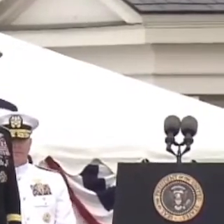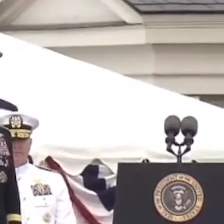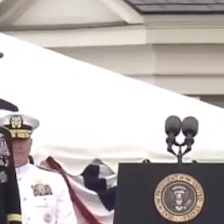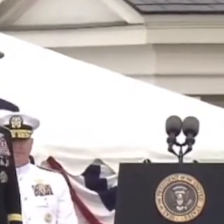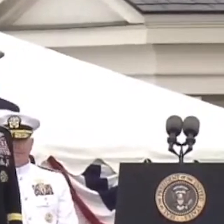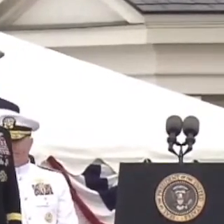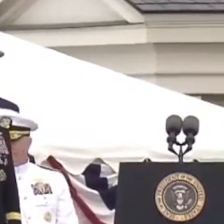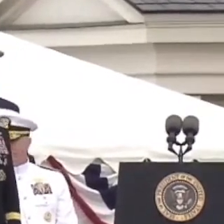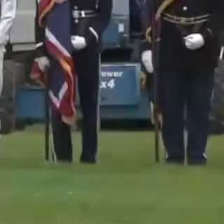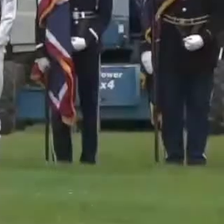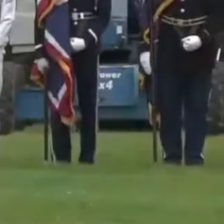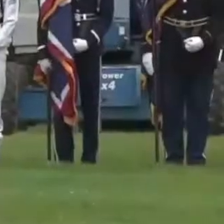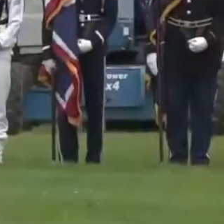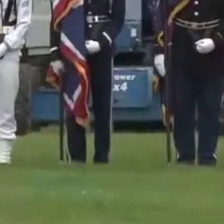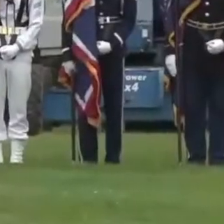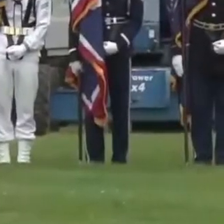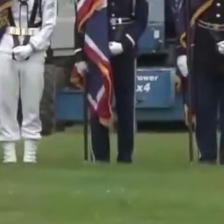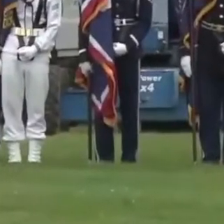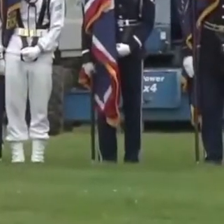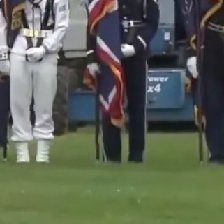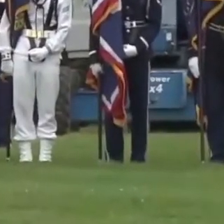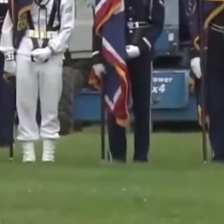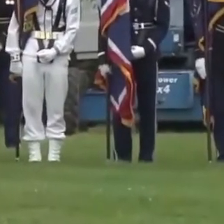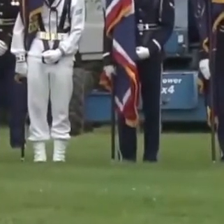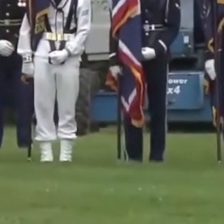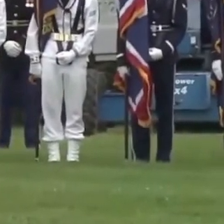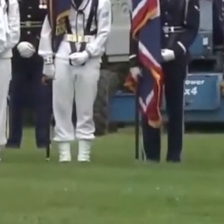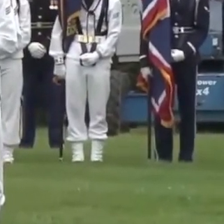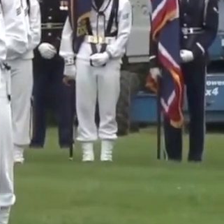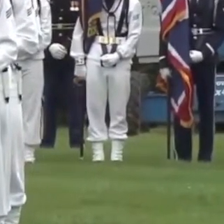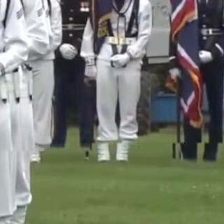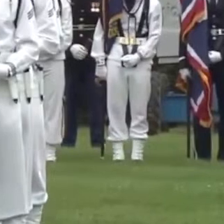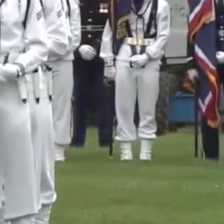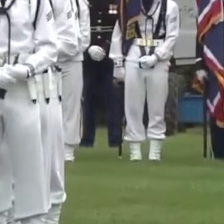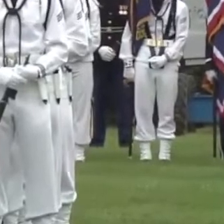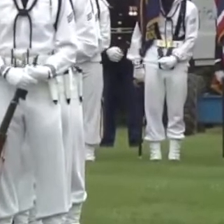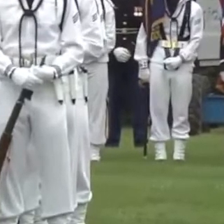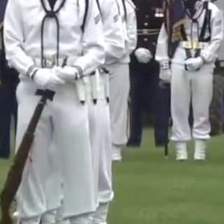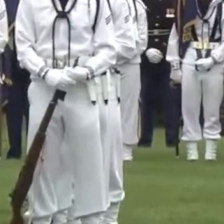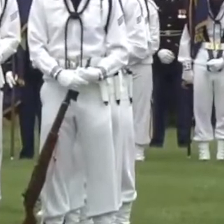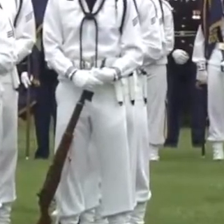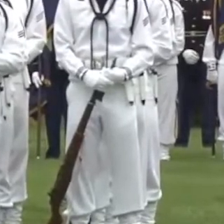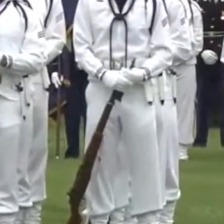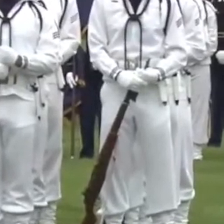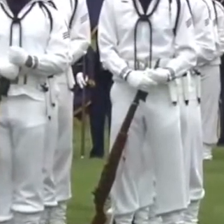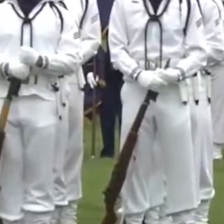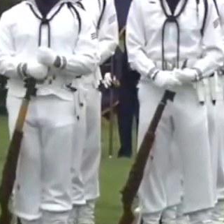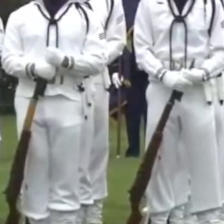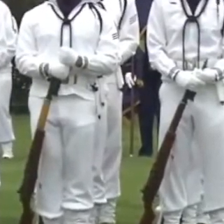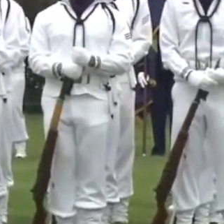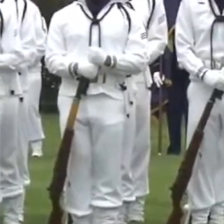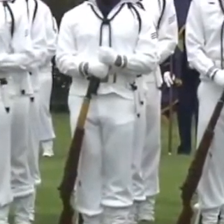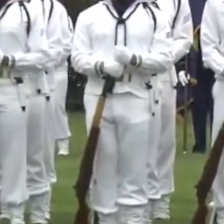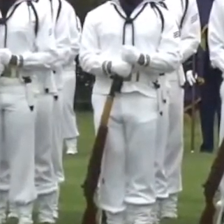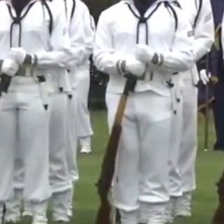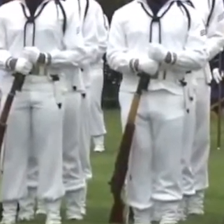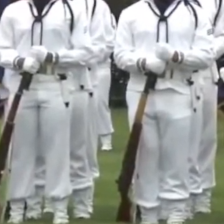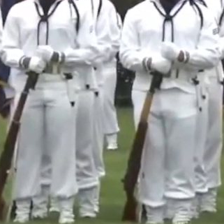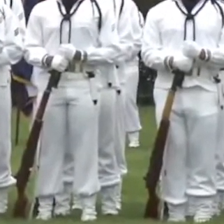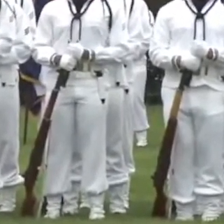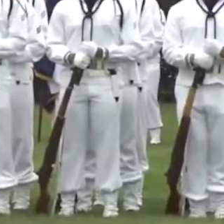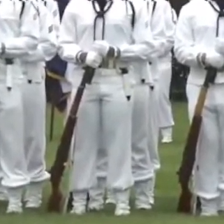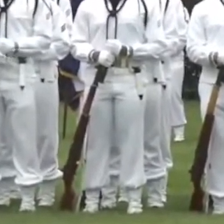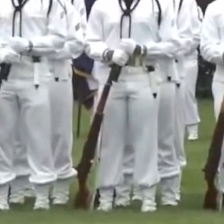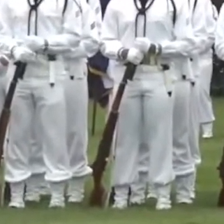stood to watch. While the storm-clouded war grew dark on the horizon of